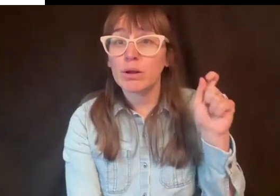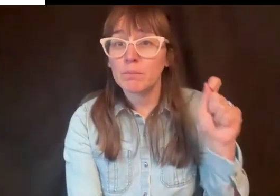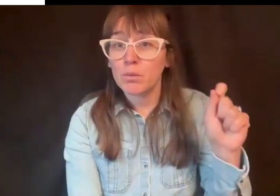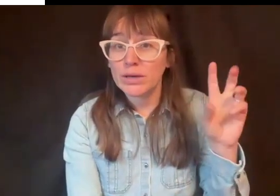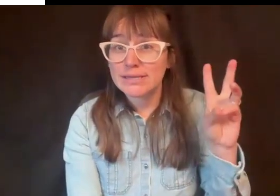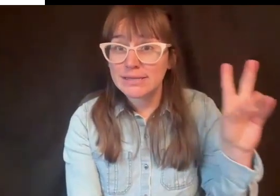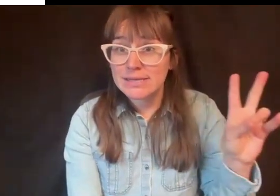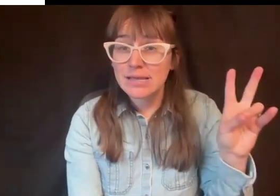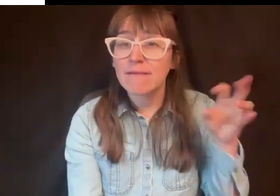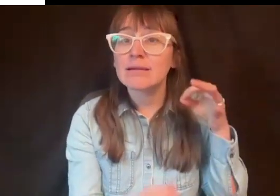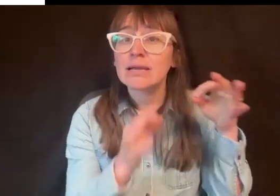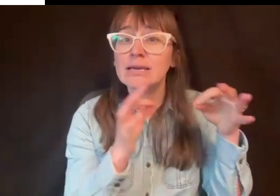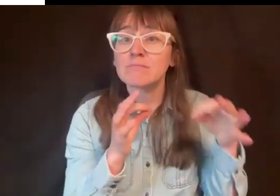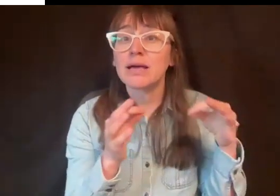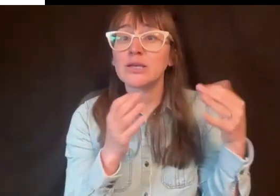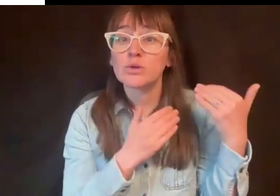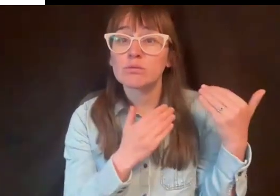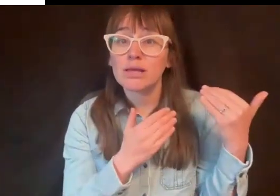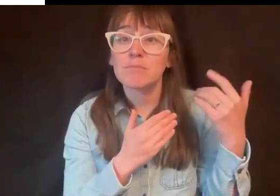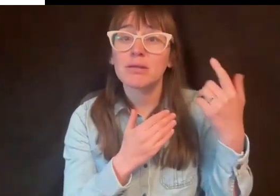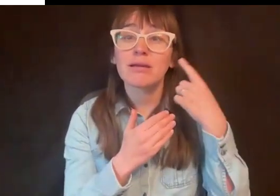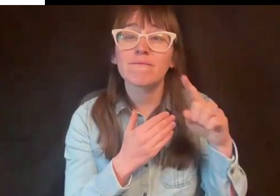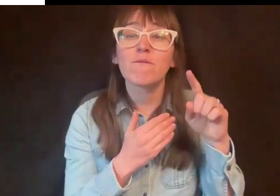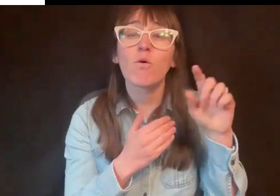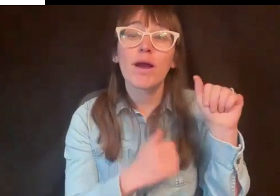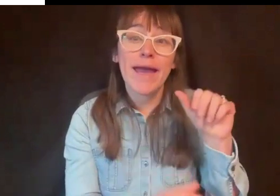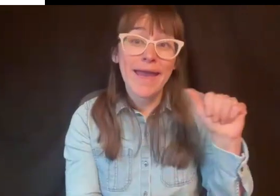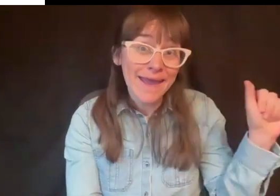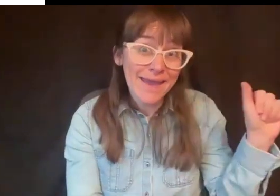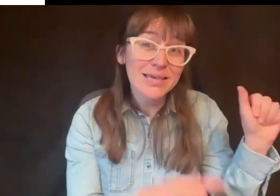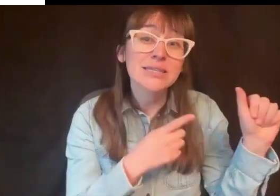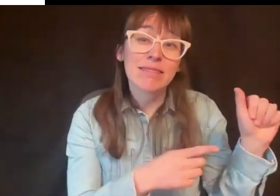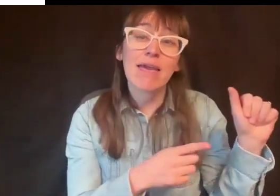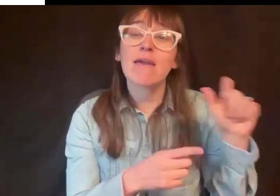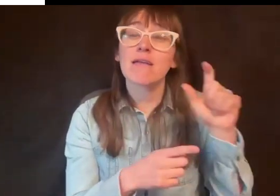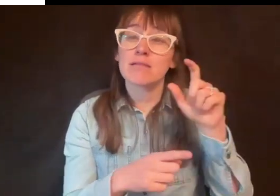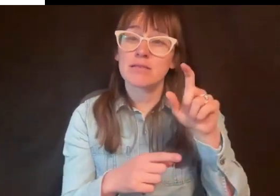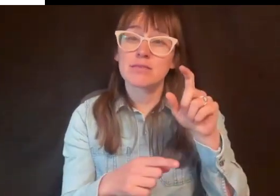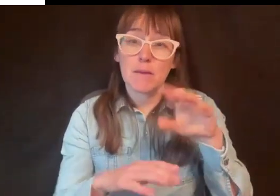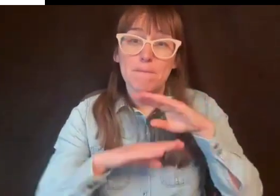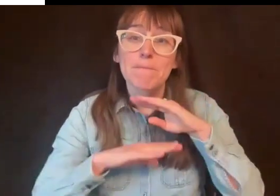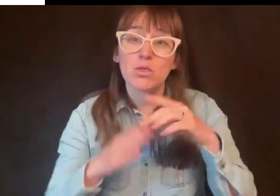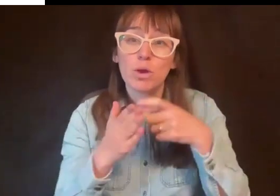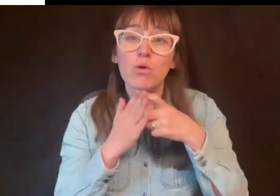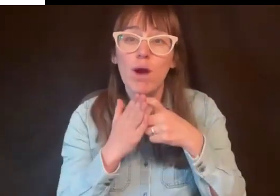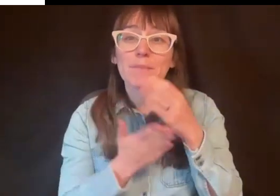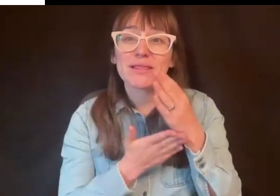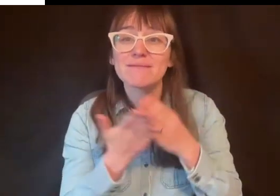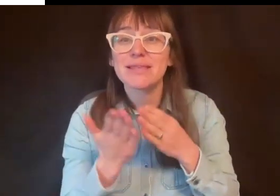1321.67 explains the responsibilities of AAAs to meet the requirements of Section